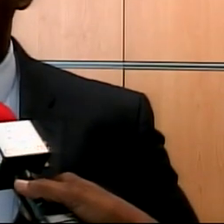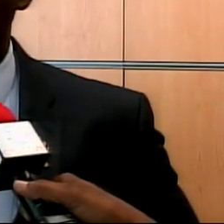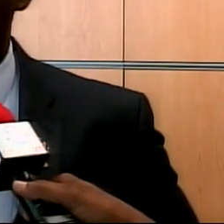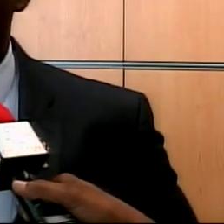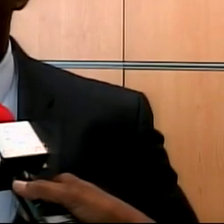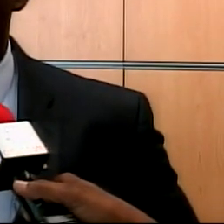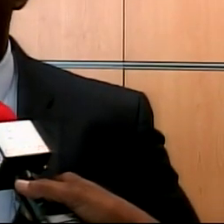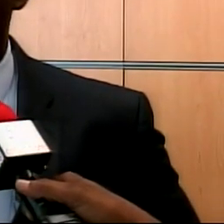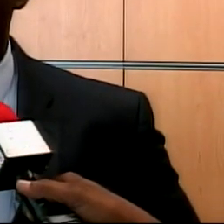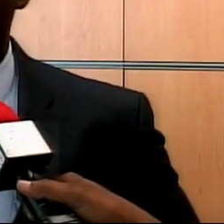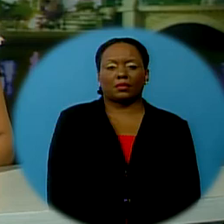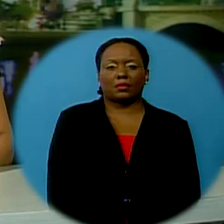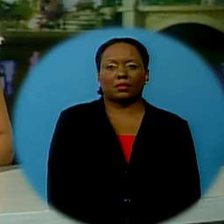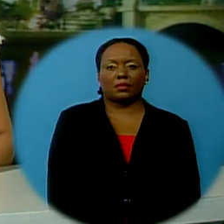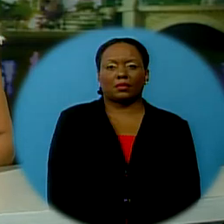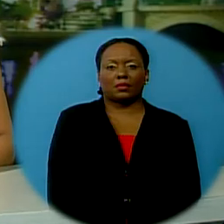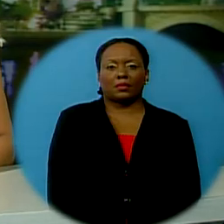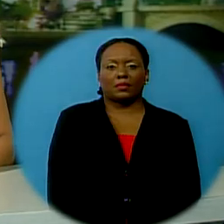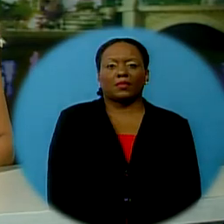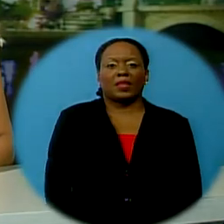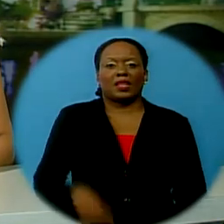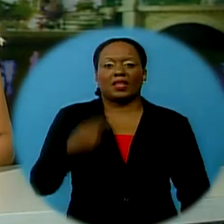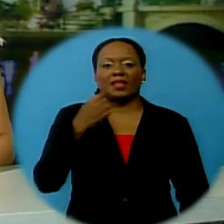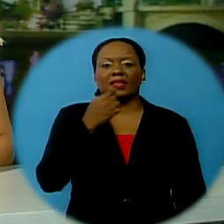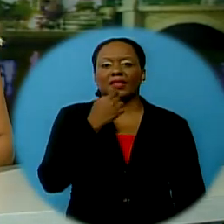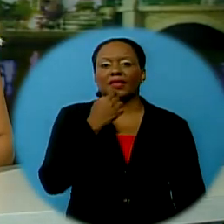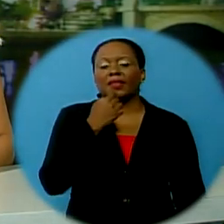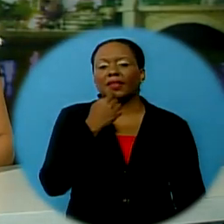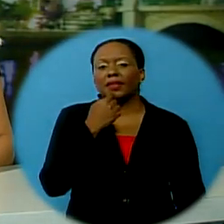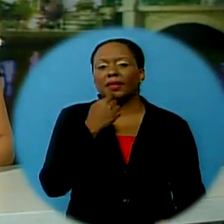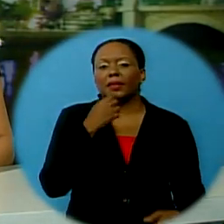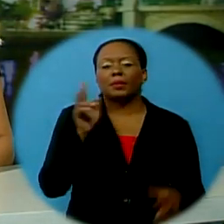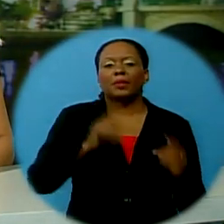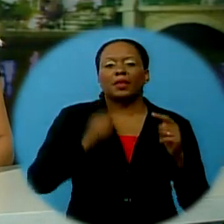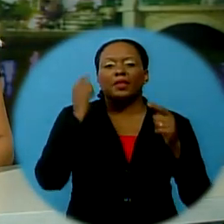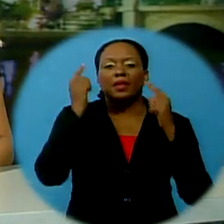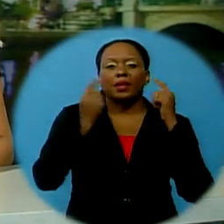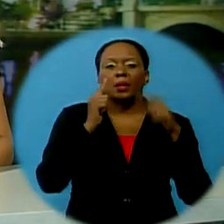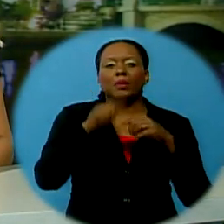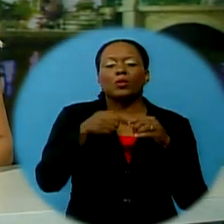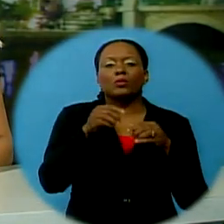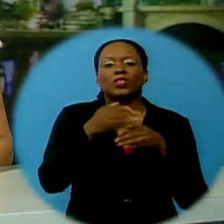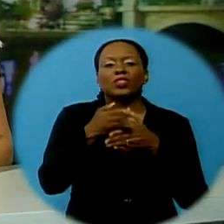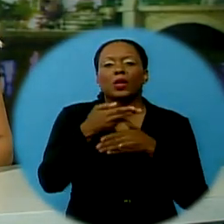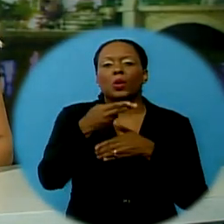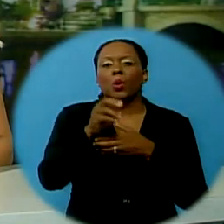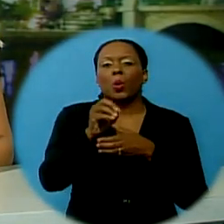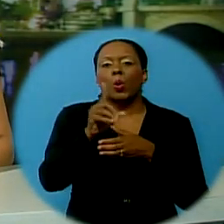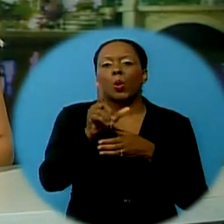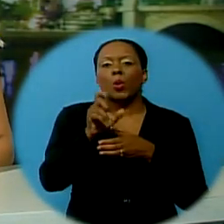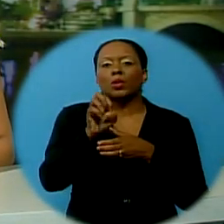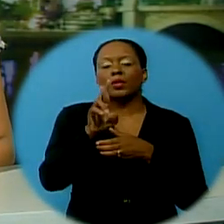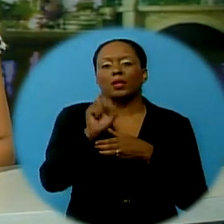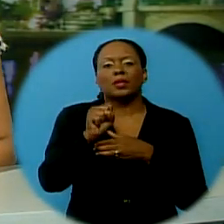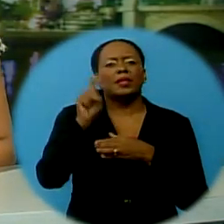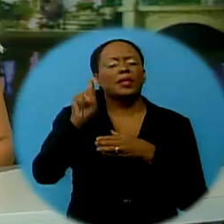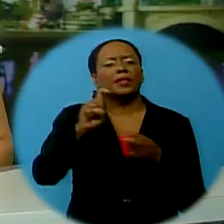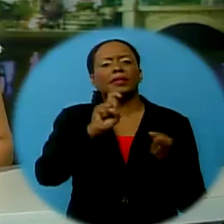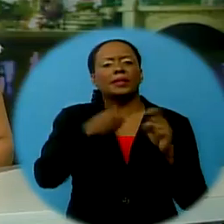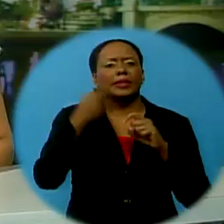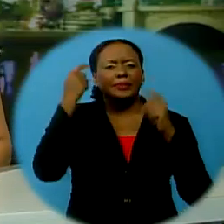involvement, active shareholders. Minister Innes says the approach and mindset to shareholding will therefore need to